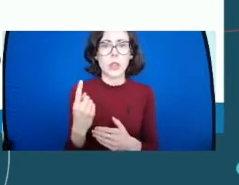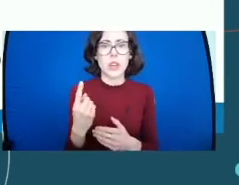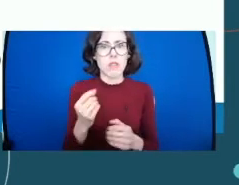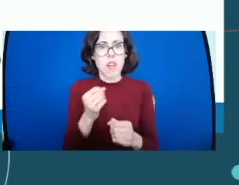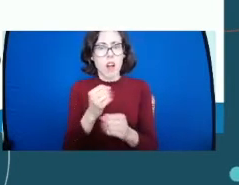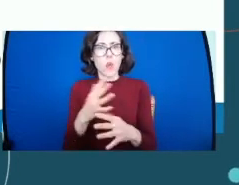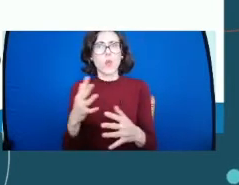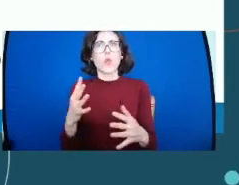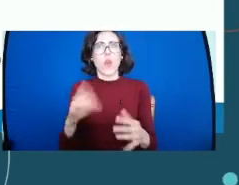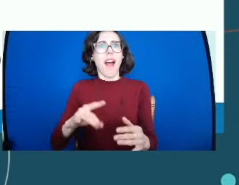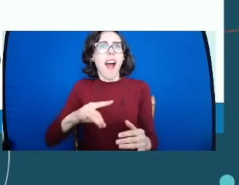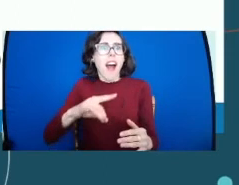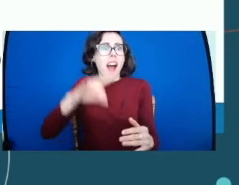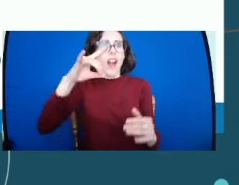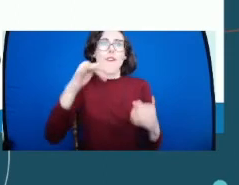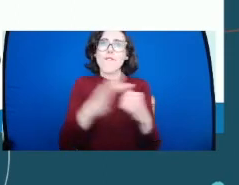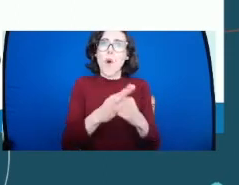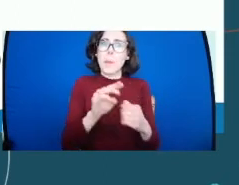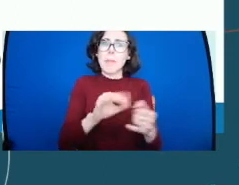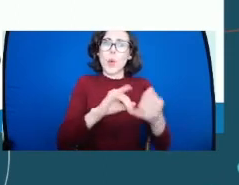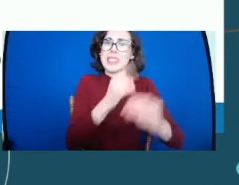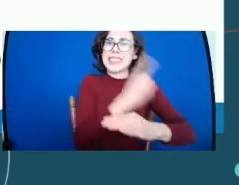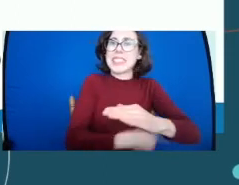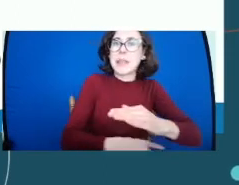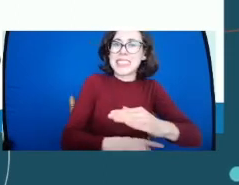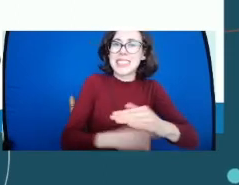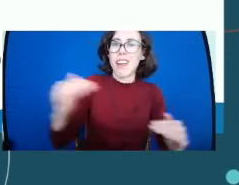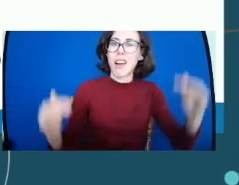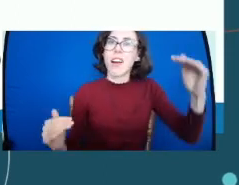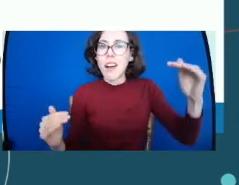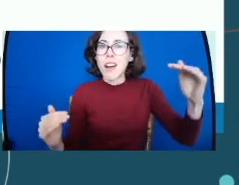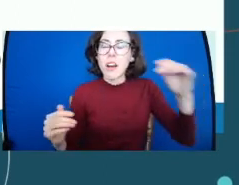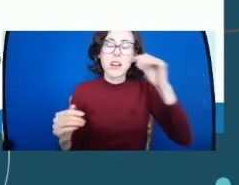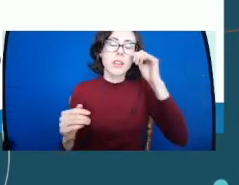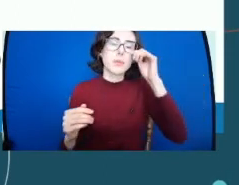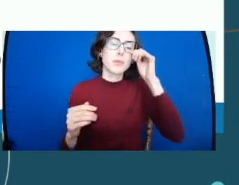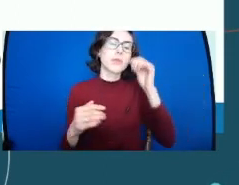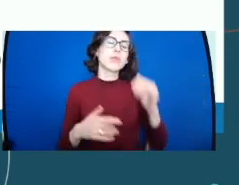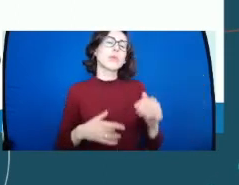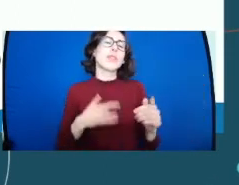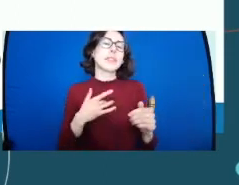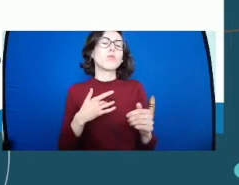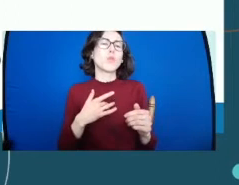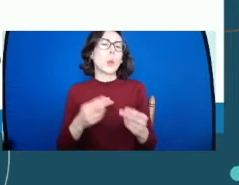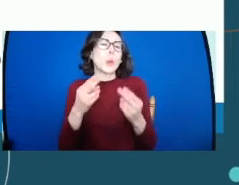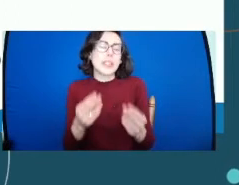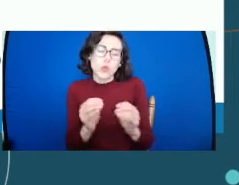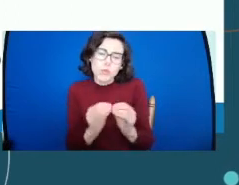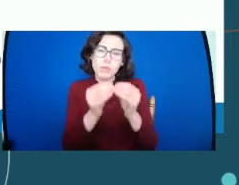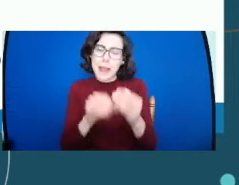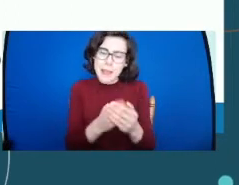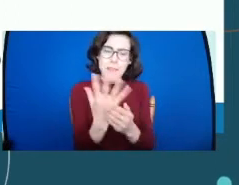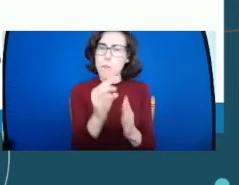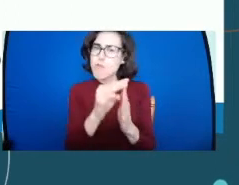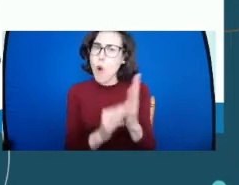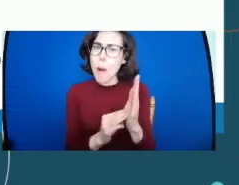dramatically higher in people with disabilities. And that's why we decided to build out a program using exercise and sport